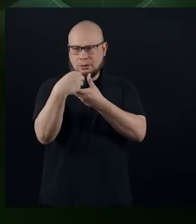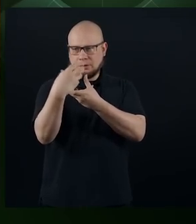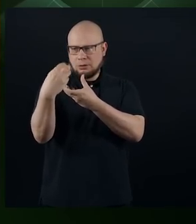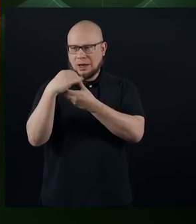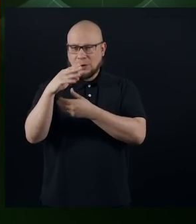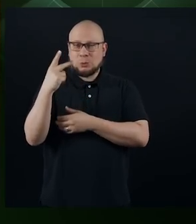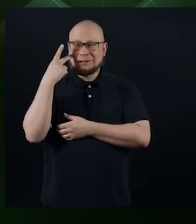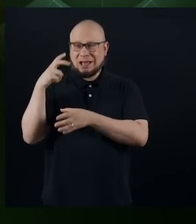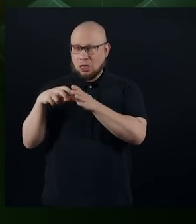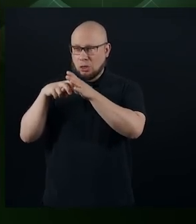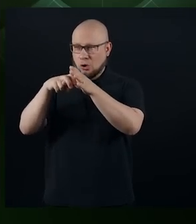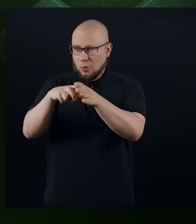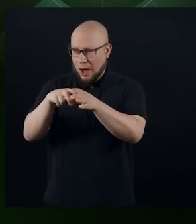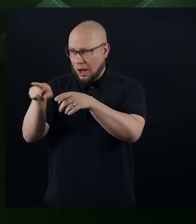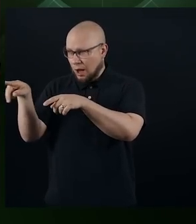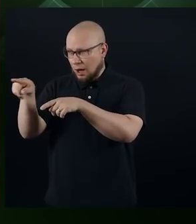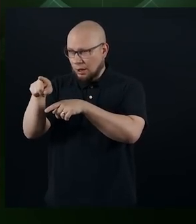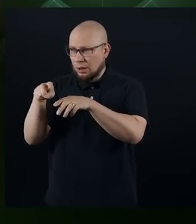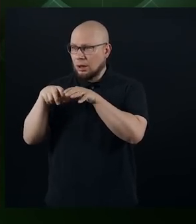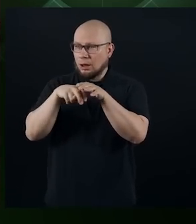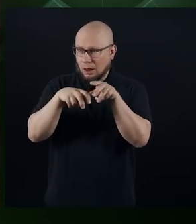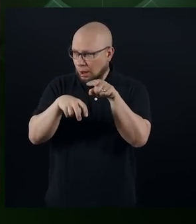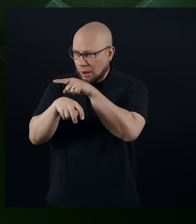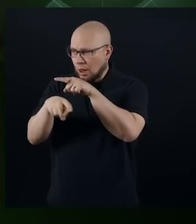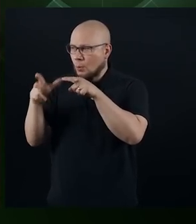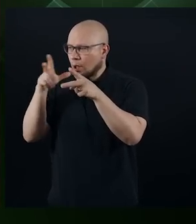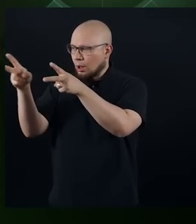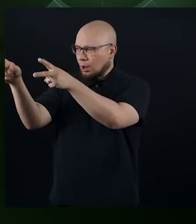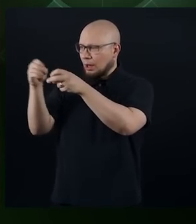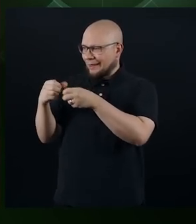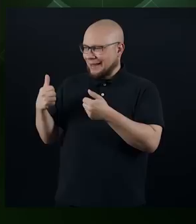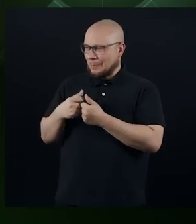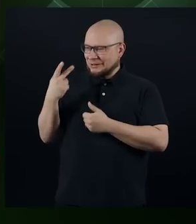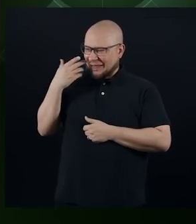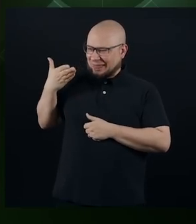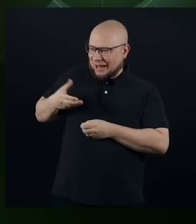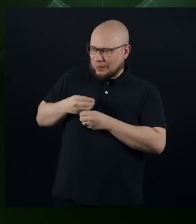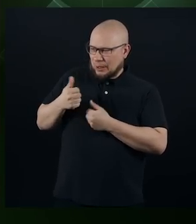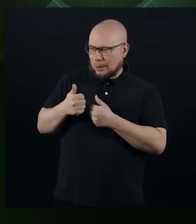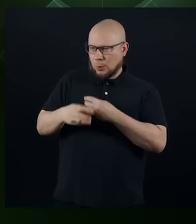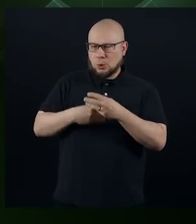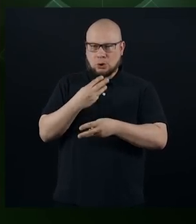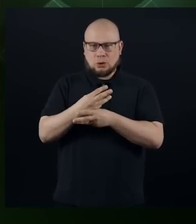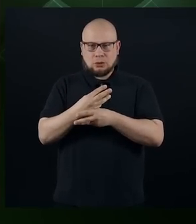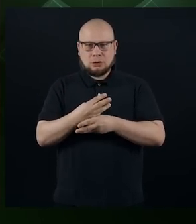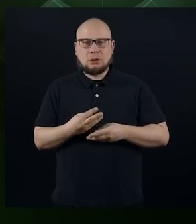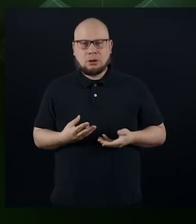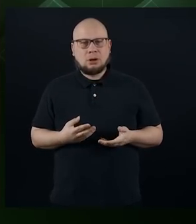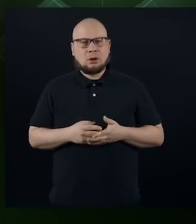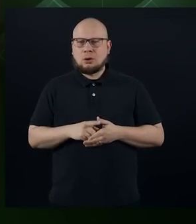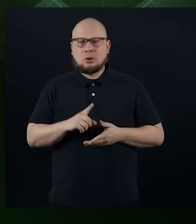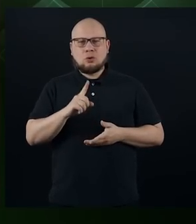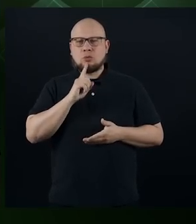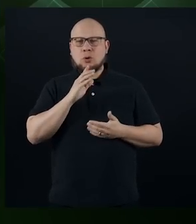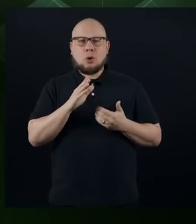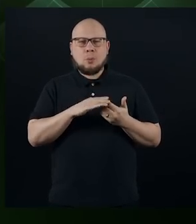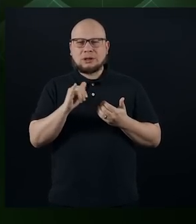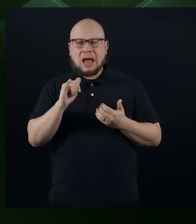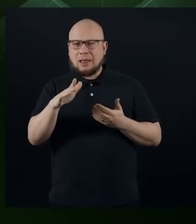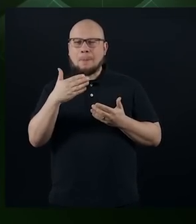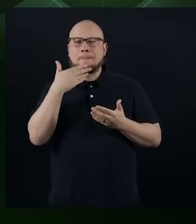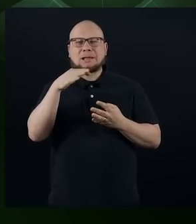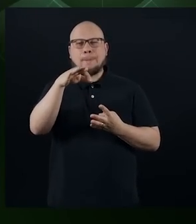familiar locations that maybe you've seen on the Pirates of the Caribbean attraction. The idea of representing this almost director's cut of the